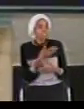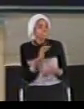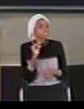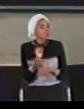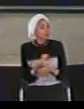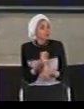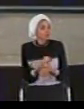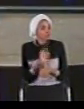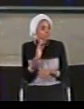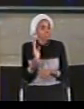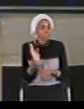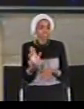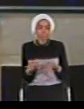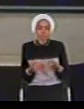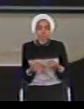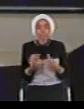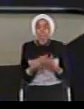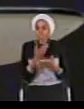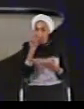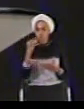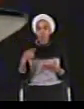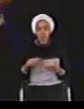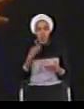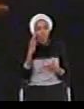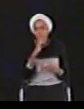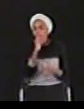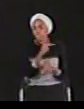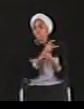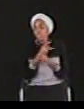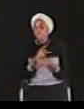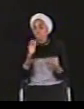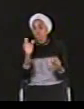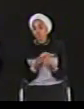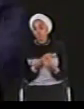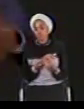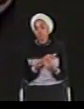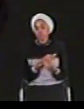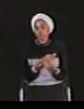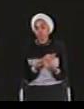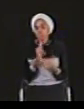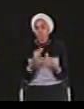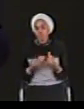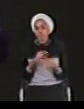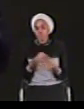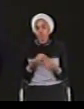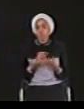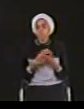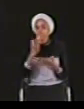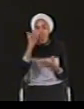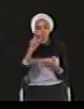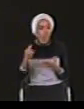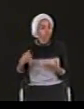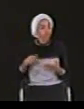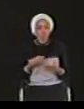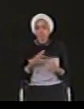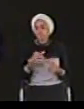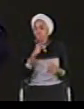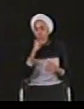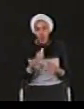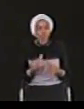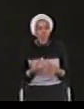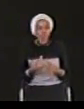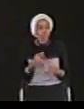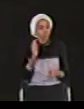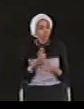There shall be. That's why we need to be on our guard every time. That's why we cannot just suck